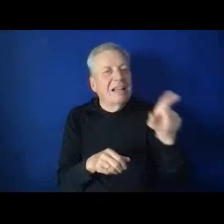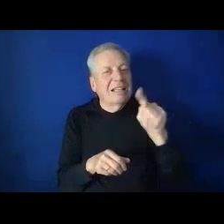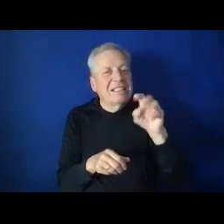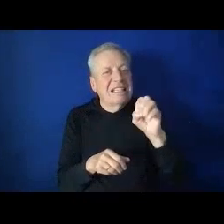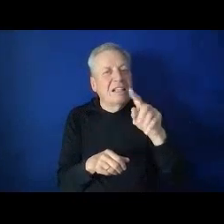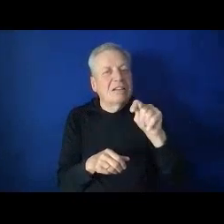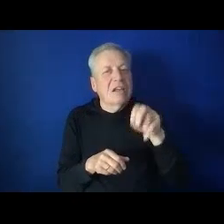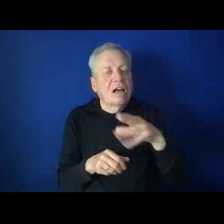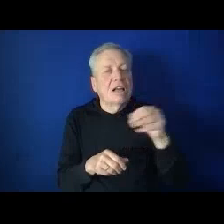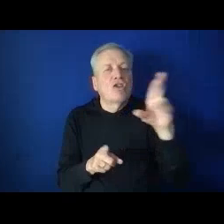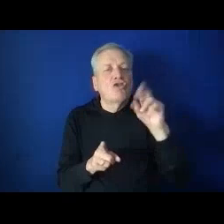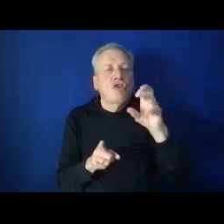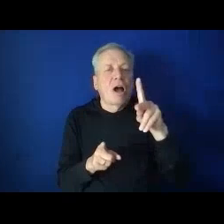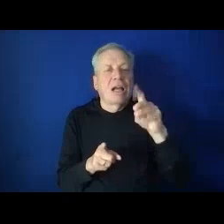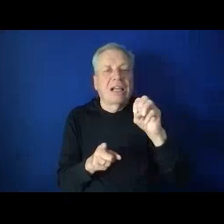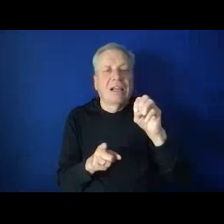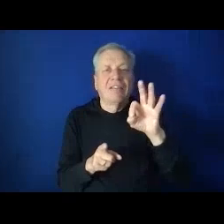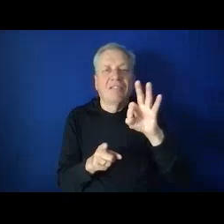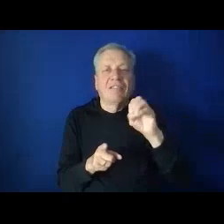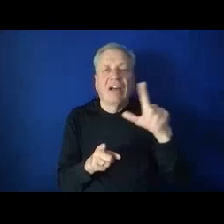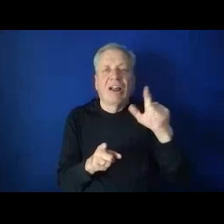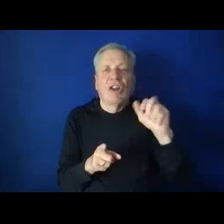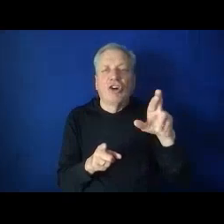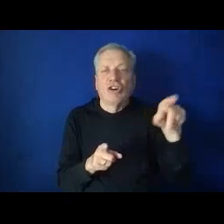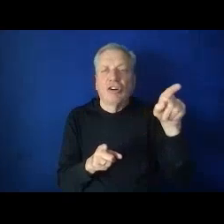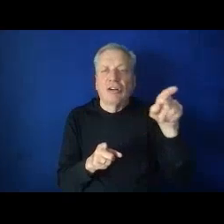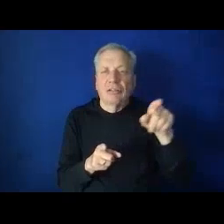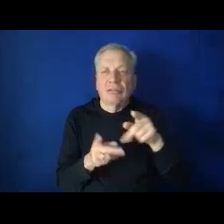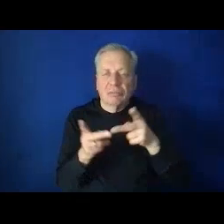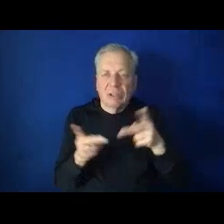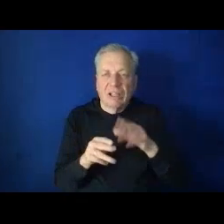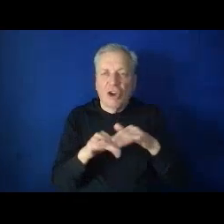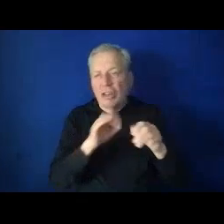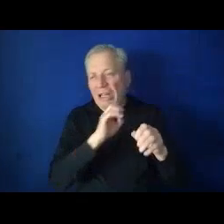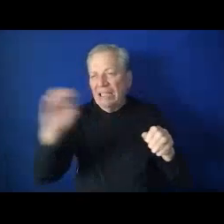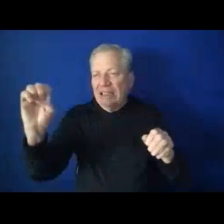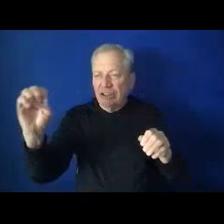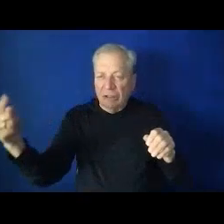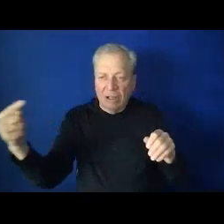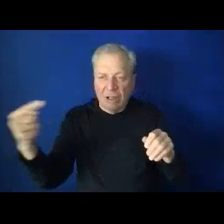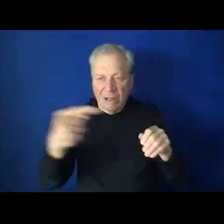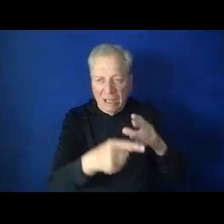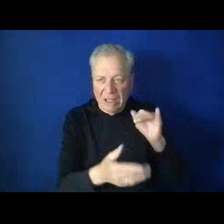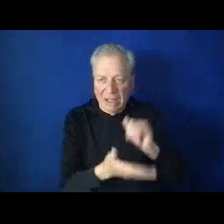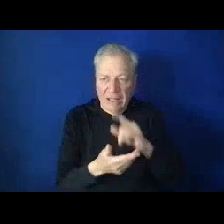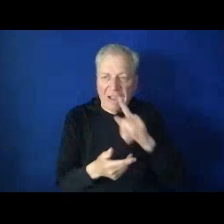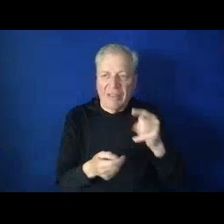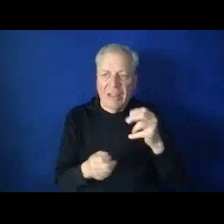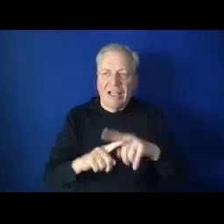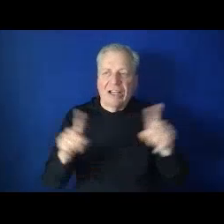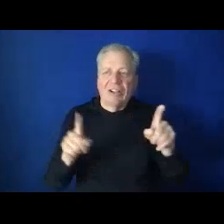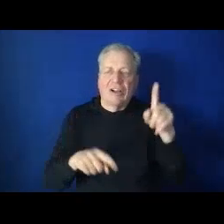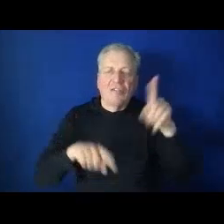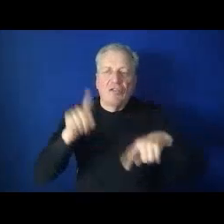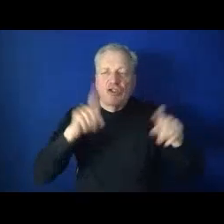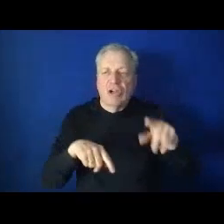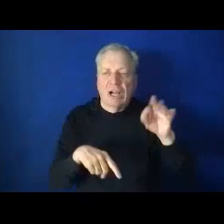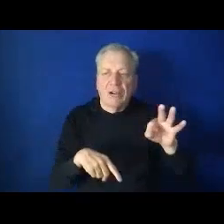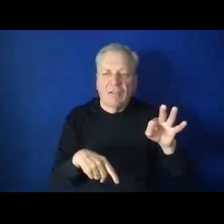Rockefeller, and then is disjunct from the eastern seaboard, and that is a different variety at